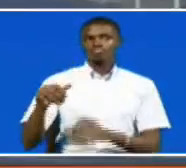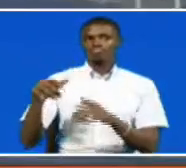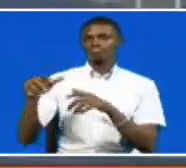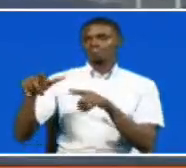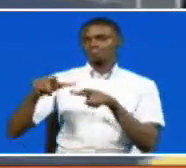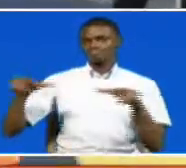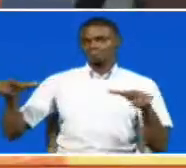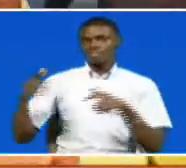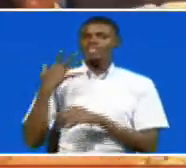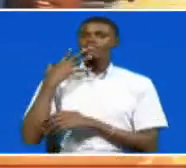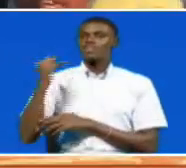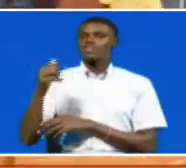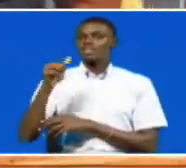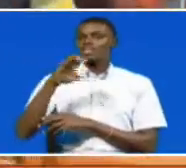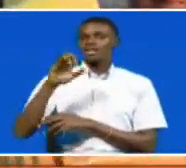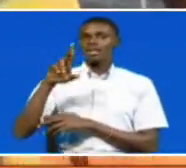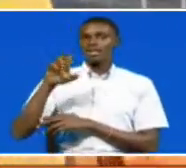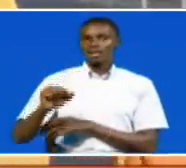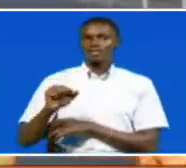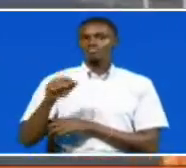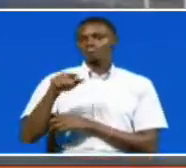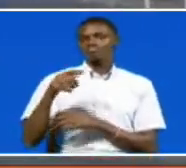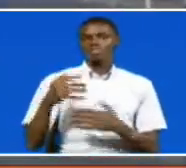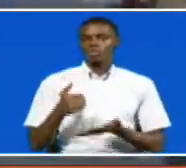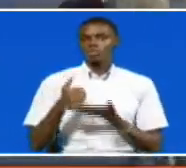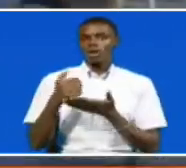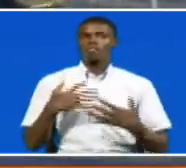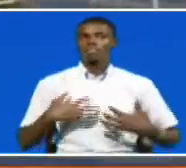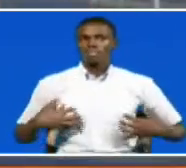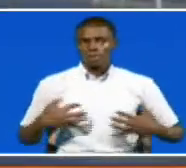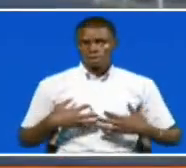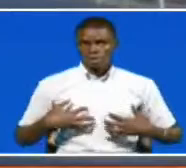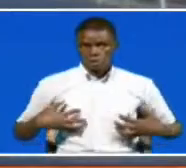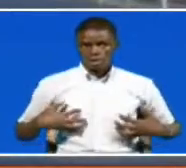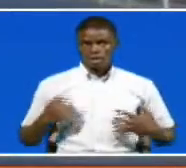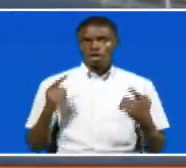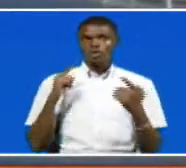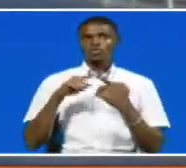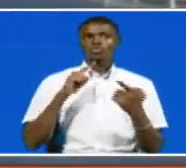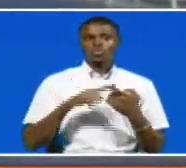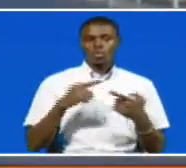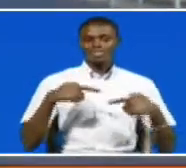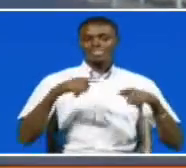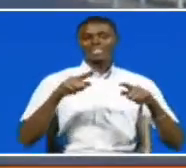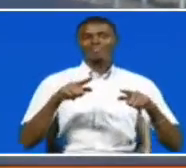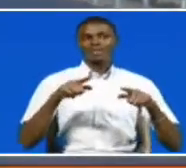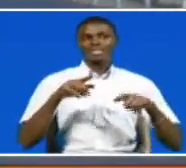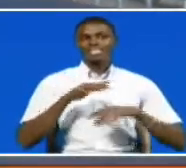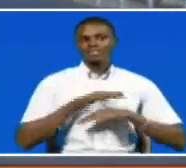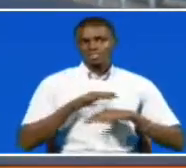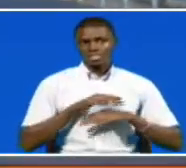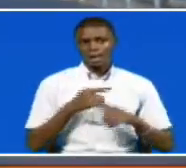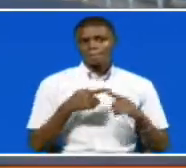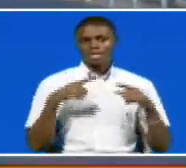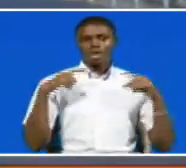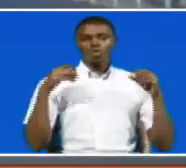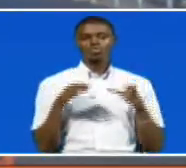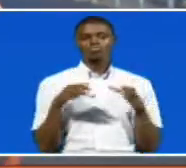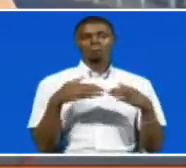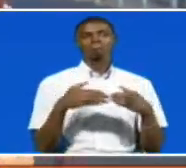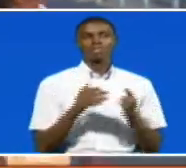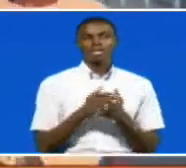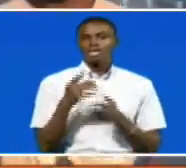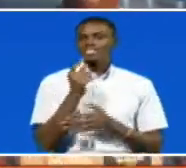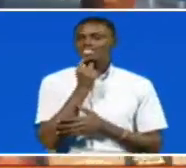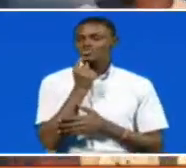than 500 acres, aims to give refugees a monumental step towards self-sufficiency. But the host community, mostly